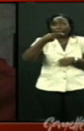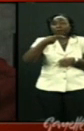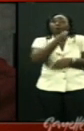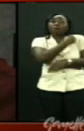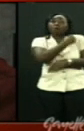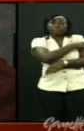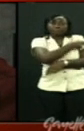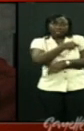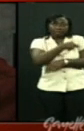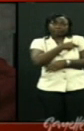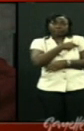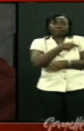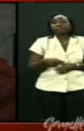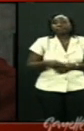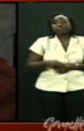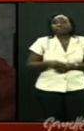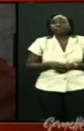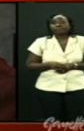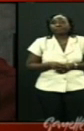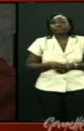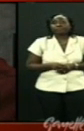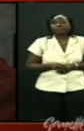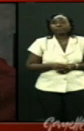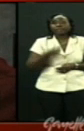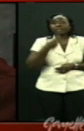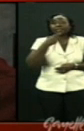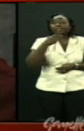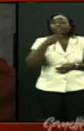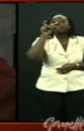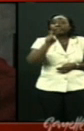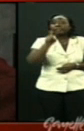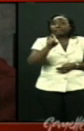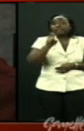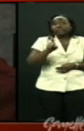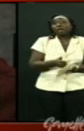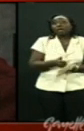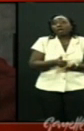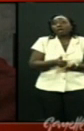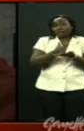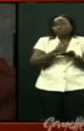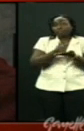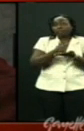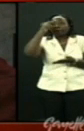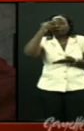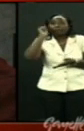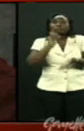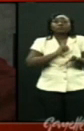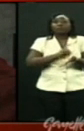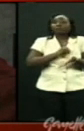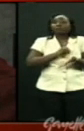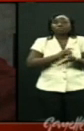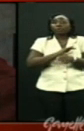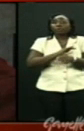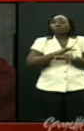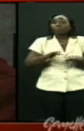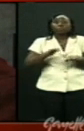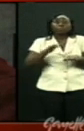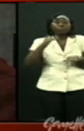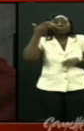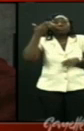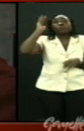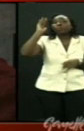Hospital. This is a boy, he's in dire need of some kind of help because the doctors don't seem to know exactly what is